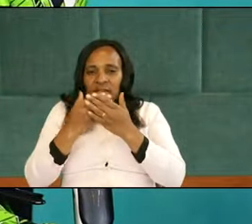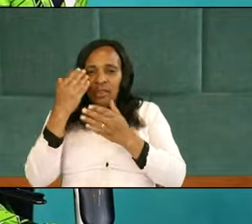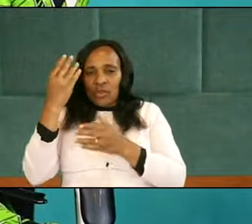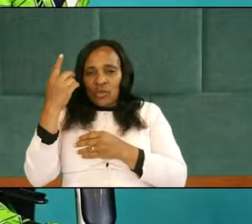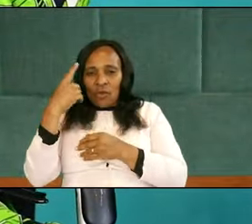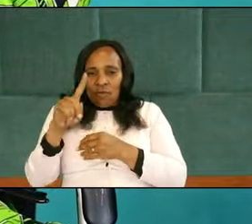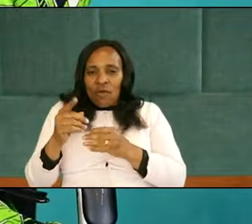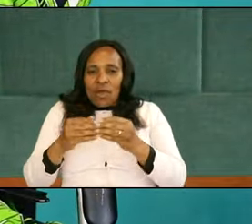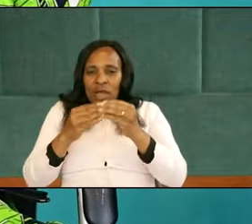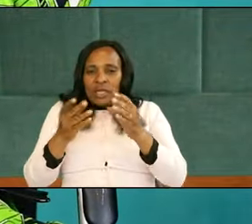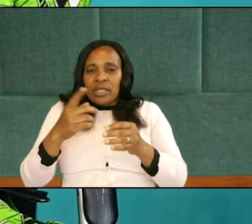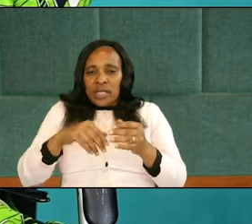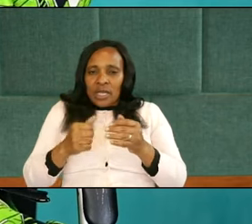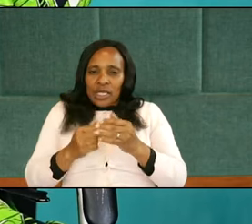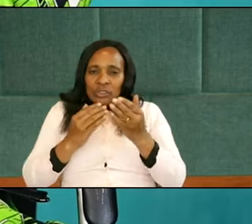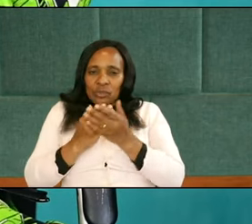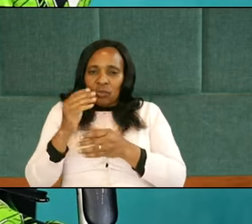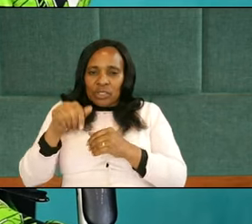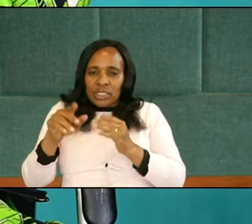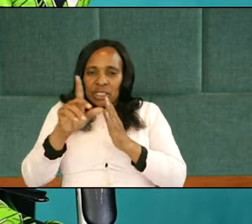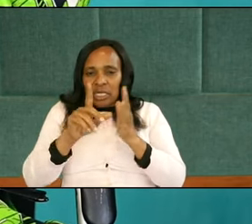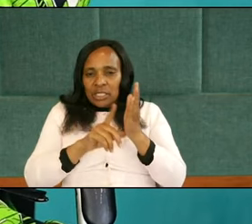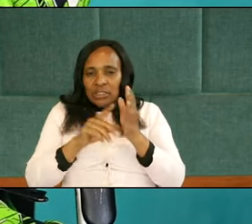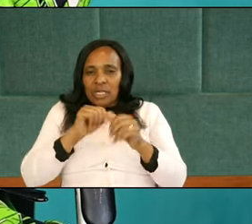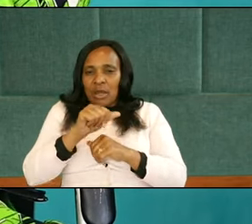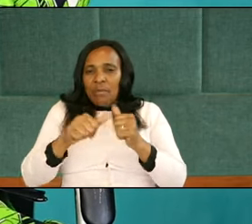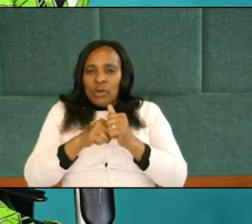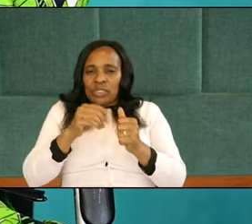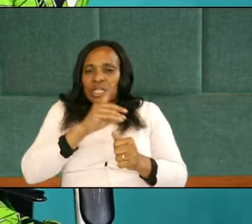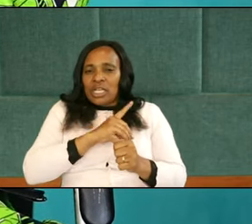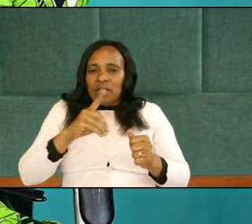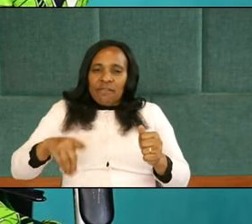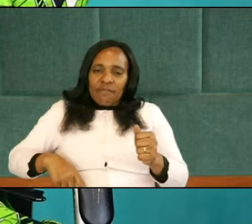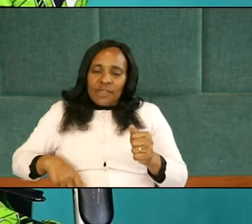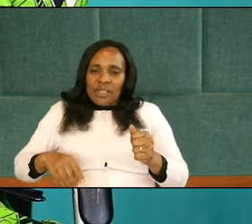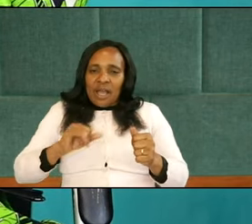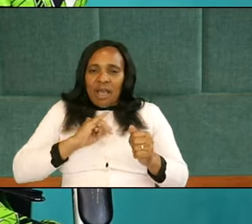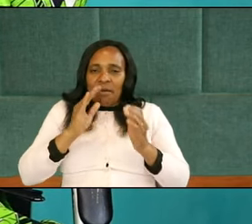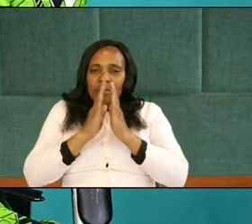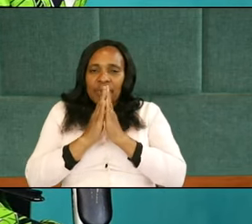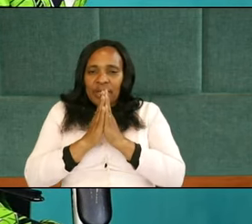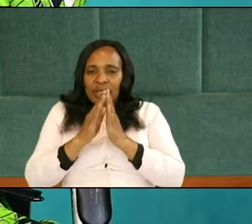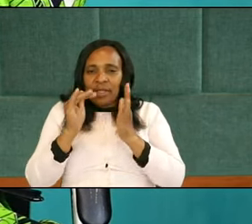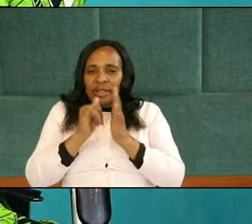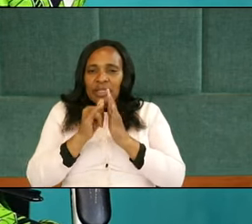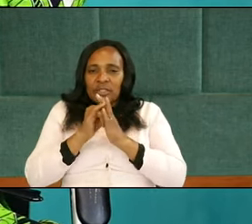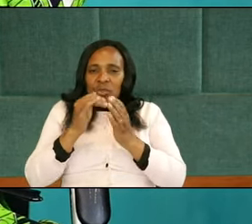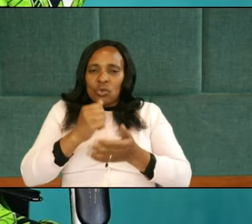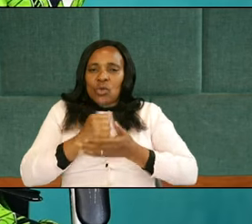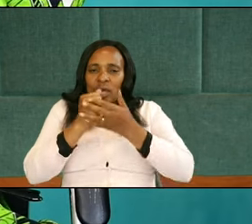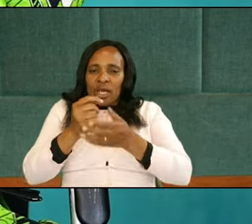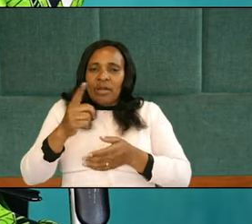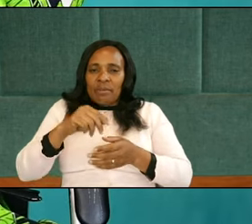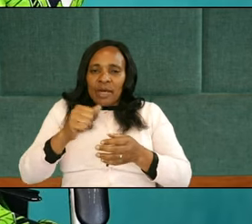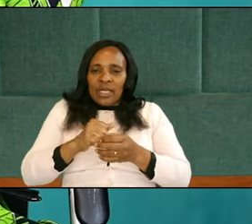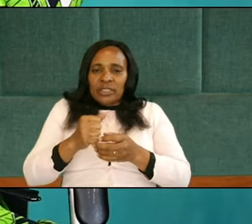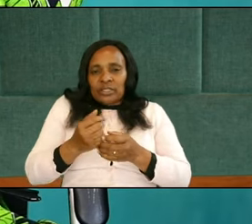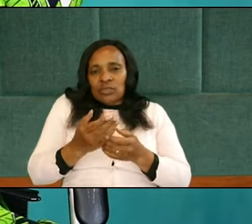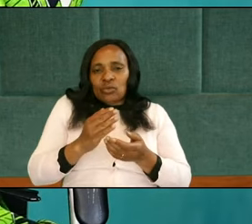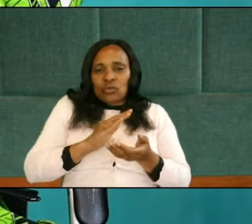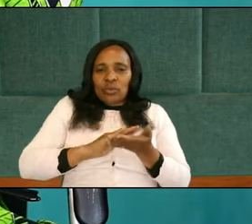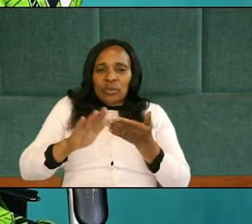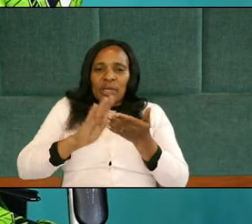for guiding us throughout the lesson about David. I pray that you may help us to repent all of our sins